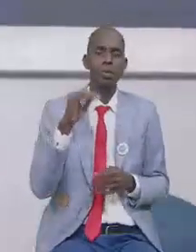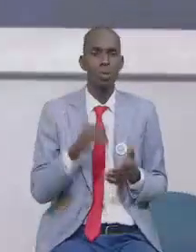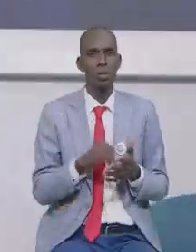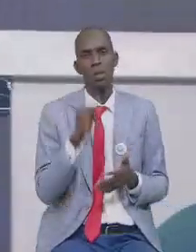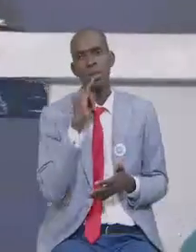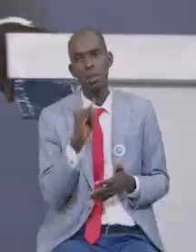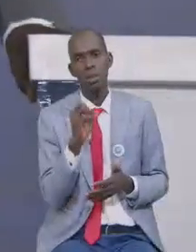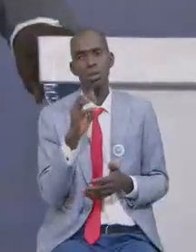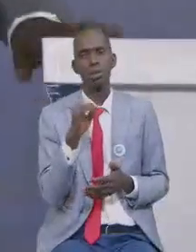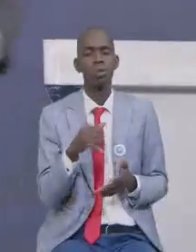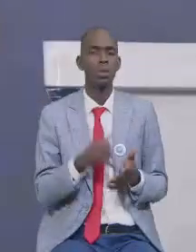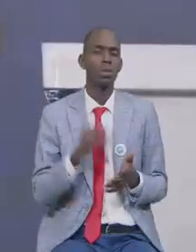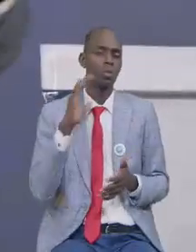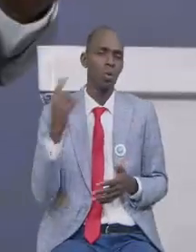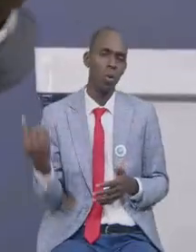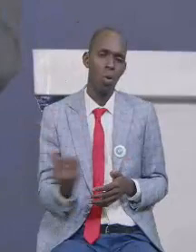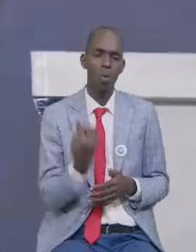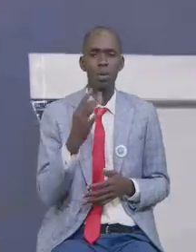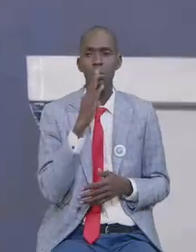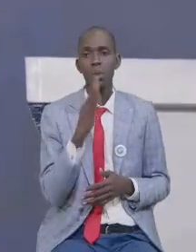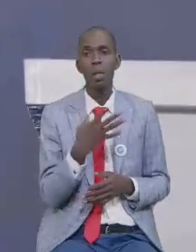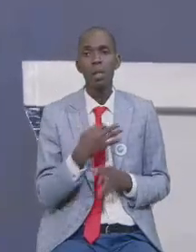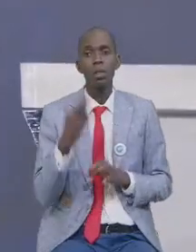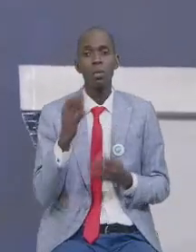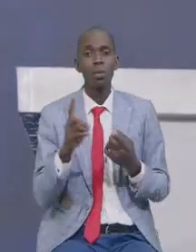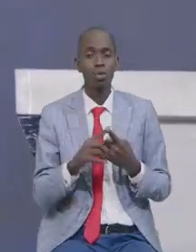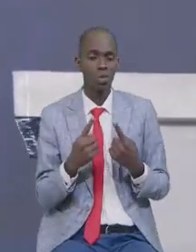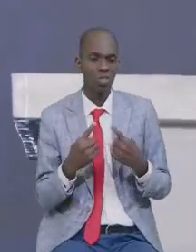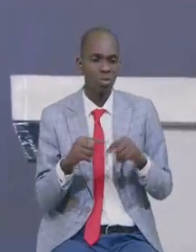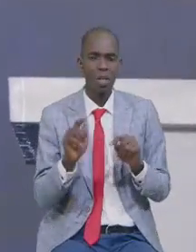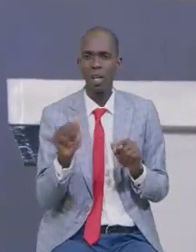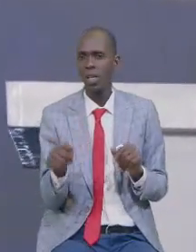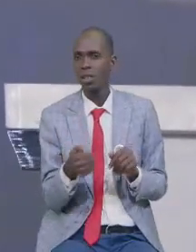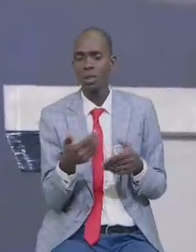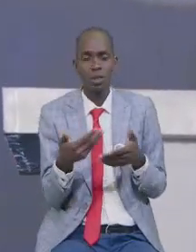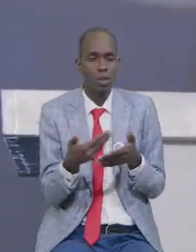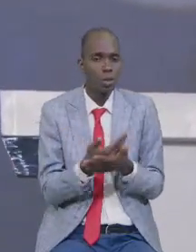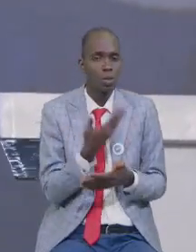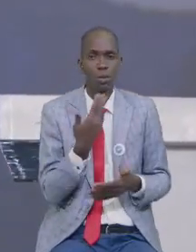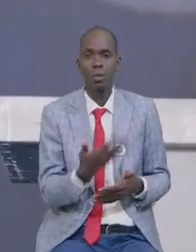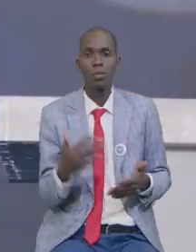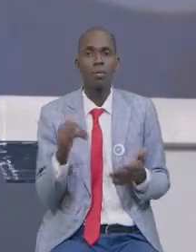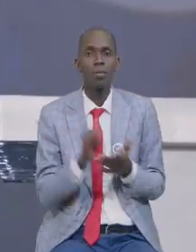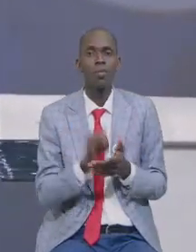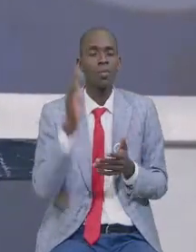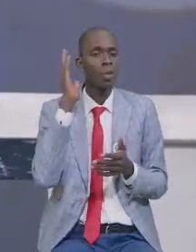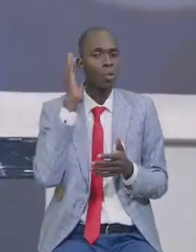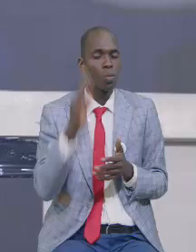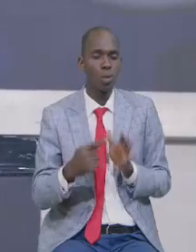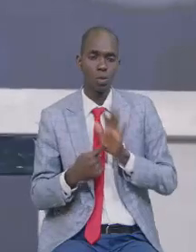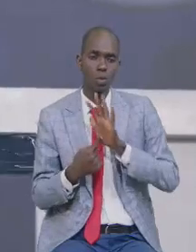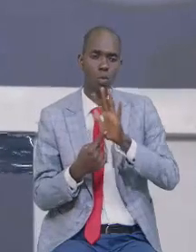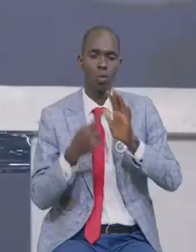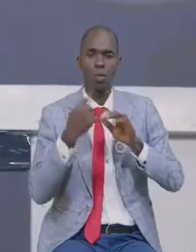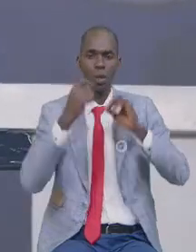will ever be. And if you want to try any new thing that will manifest the power